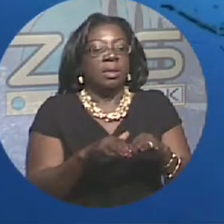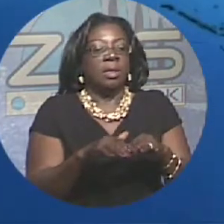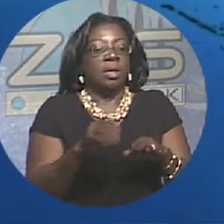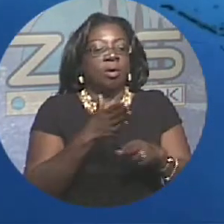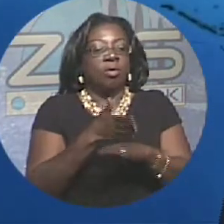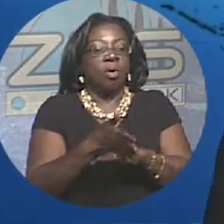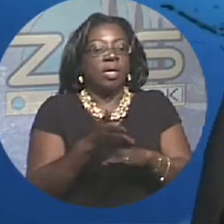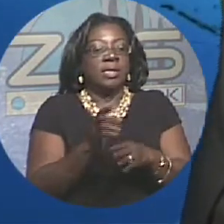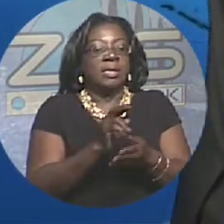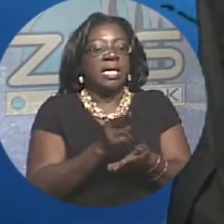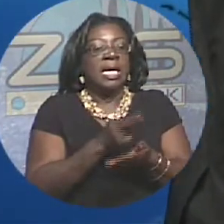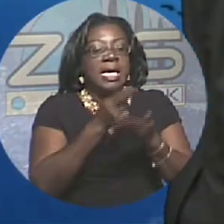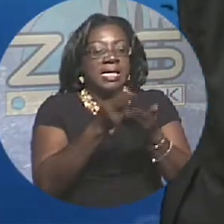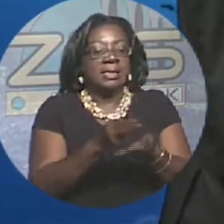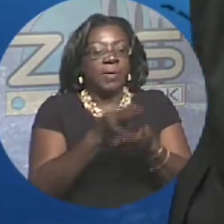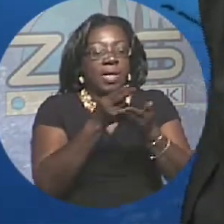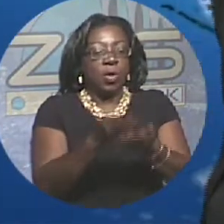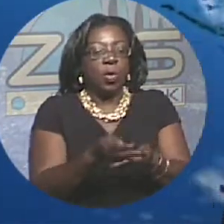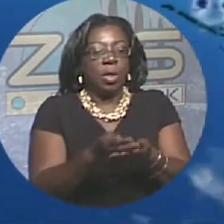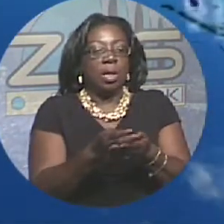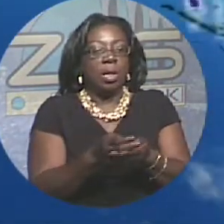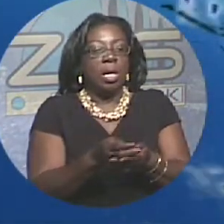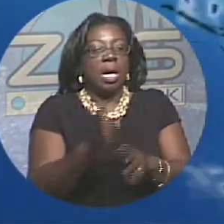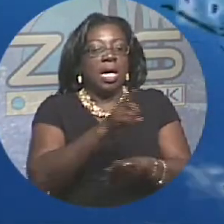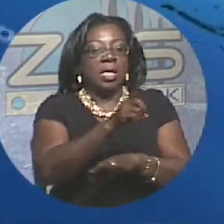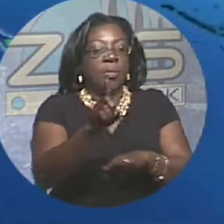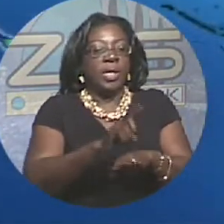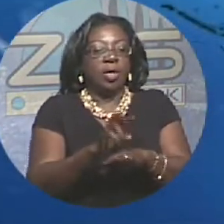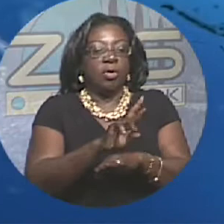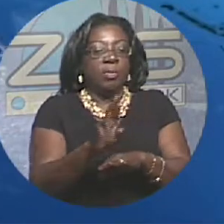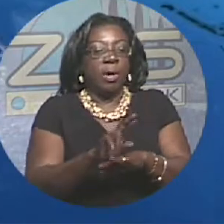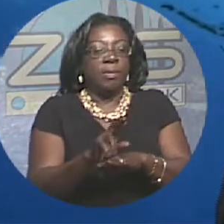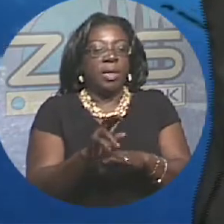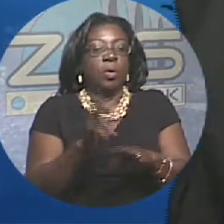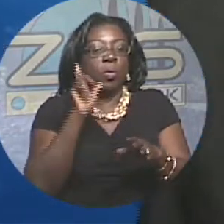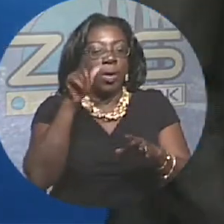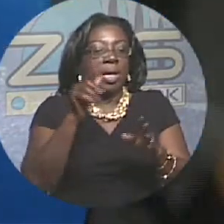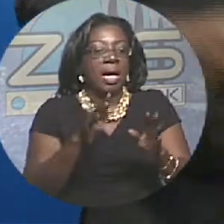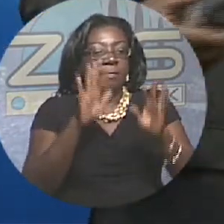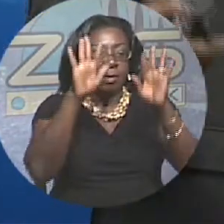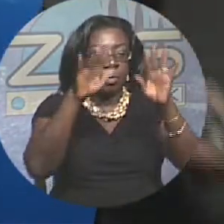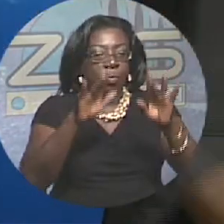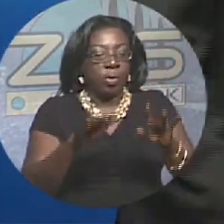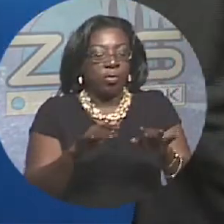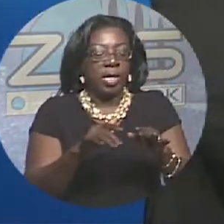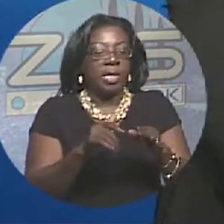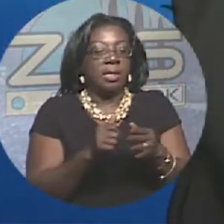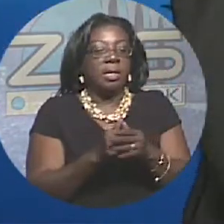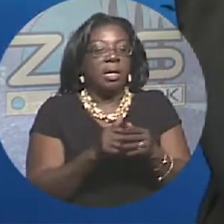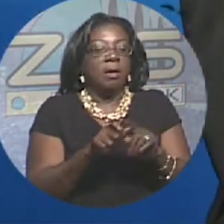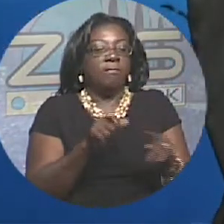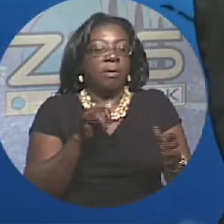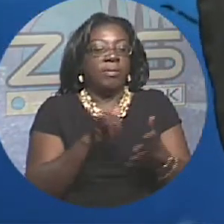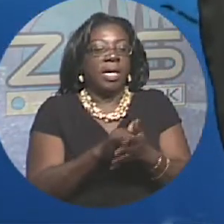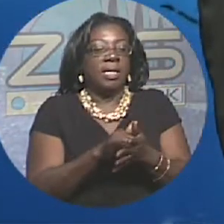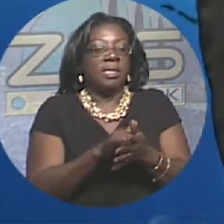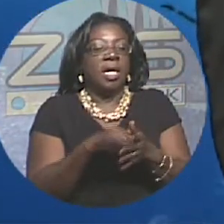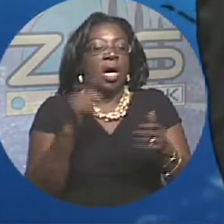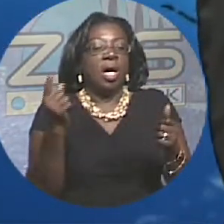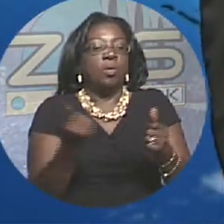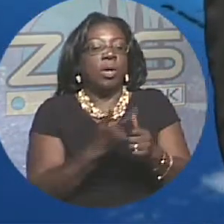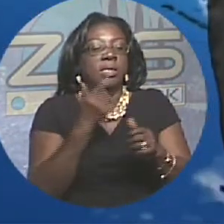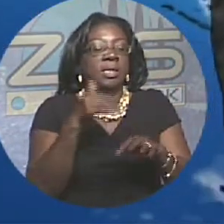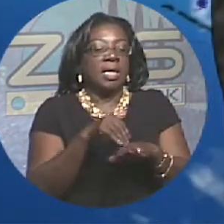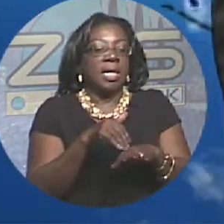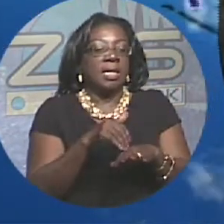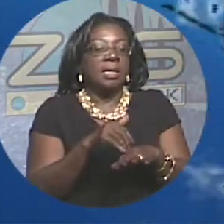going to be pulling up towards the north and west. This is the showers and thunderstorms associated with that trough hanging out of the system. And once again, I mentioned